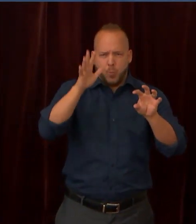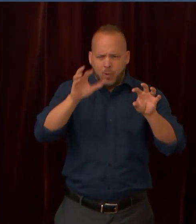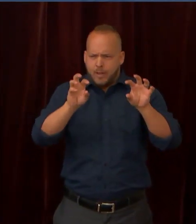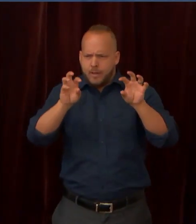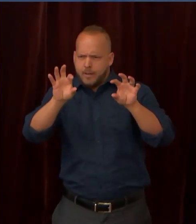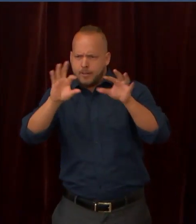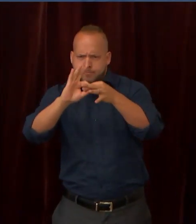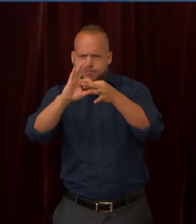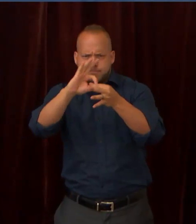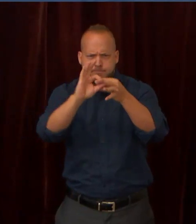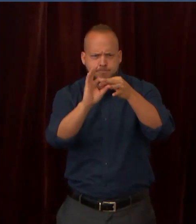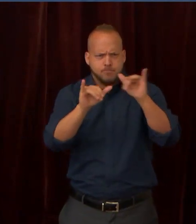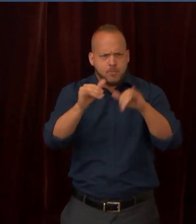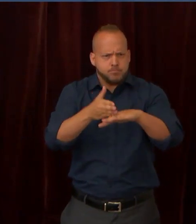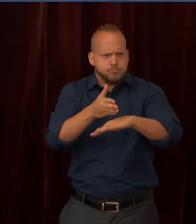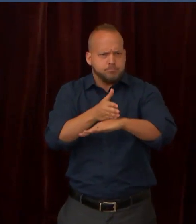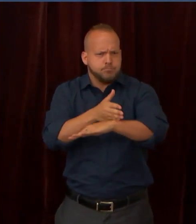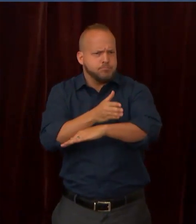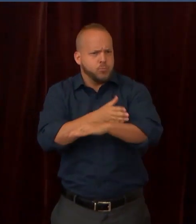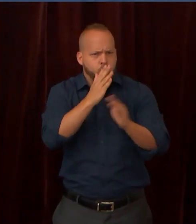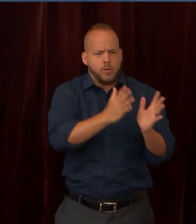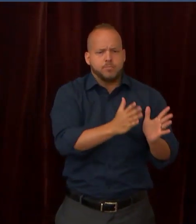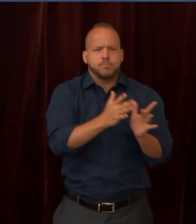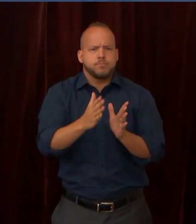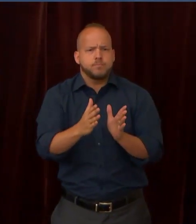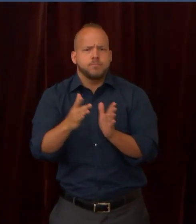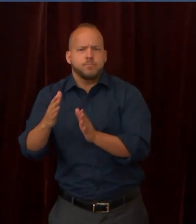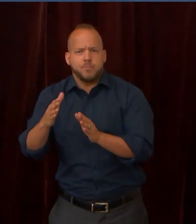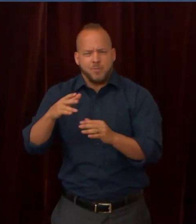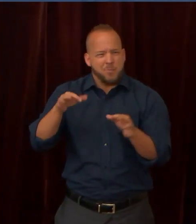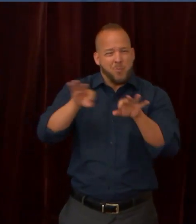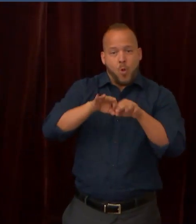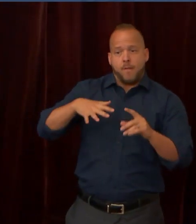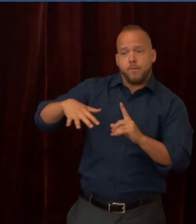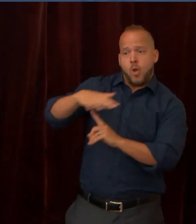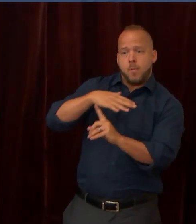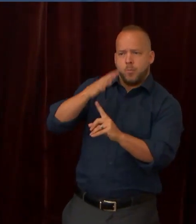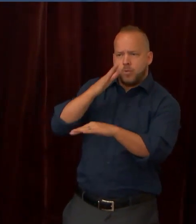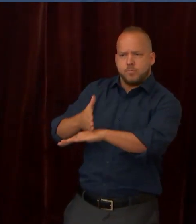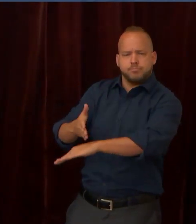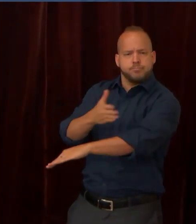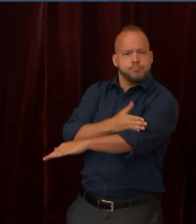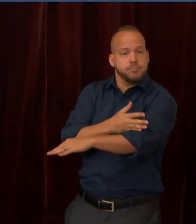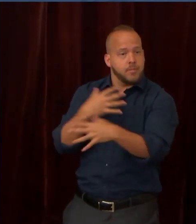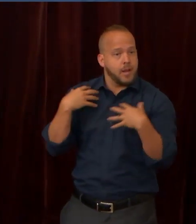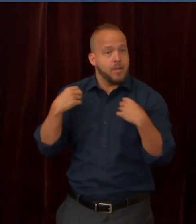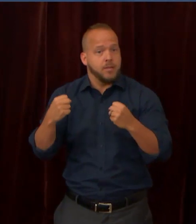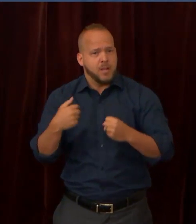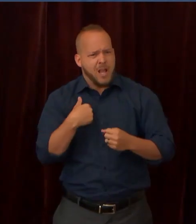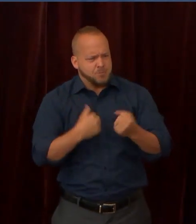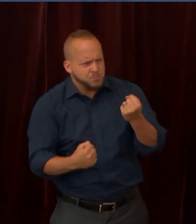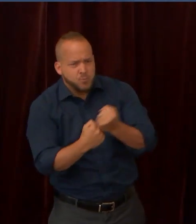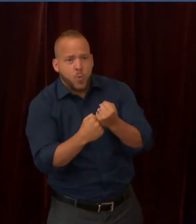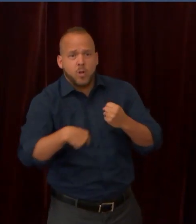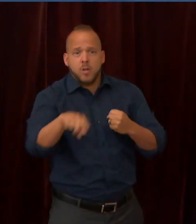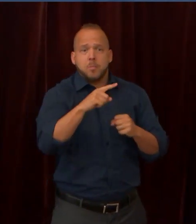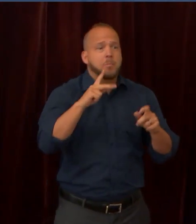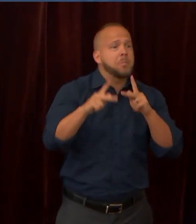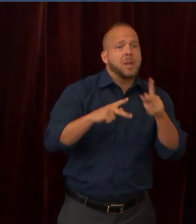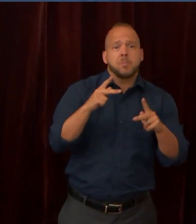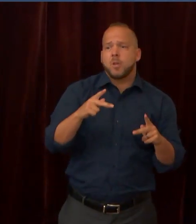steadfast in our commitment to be there in any way we can for the homebound and most vulnerable among us who are weathering this prolonged and